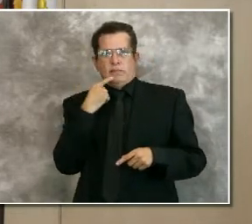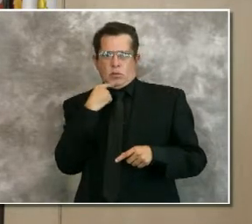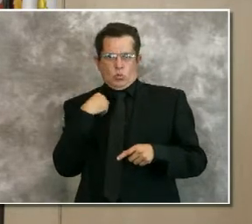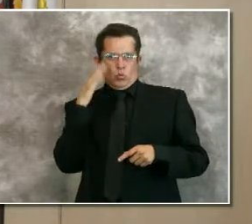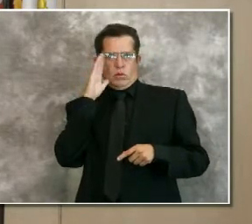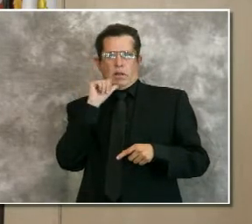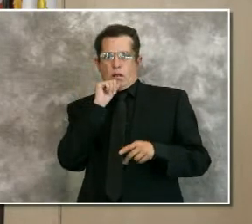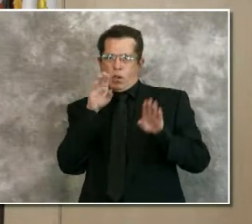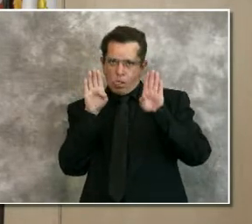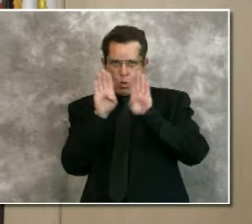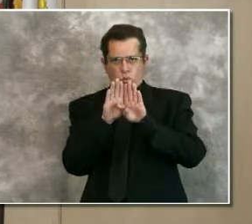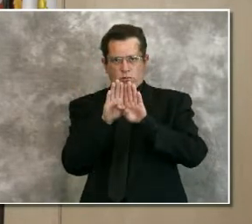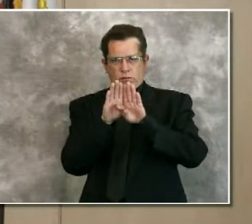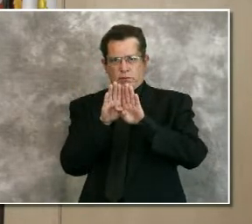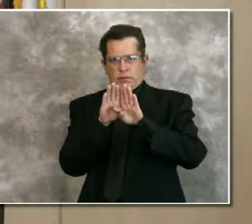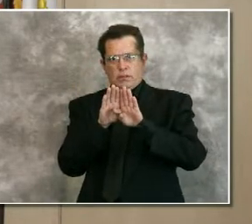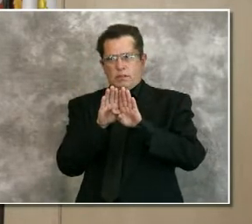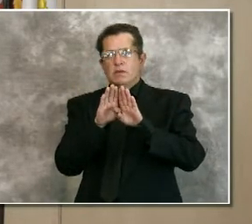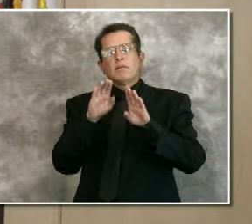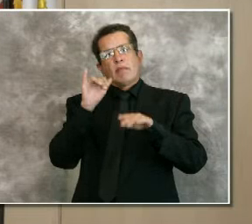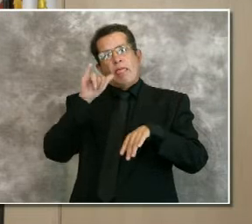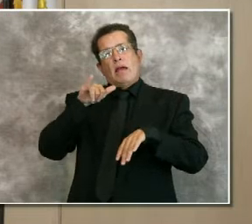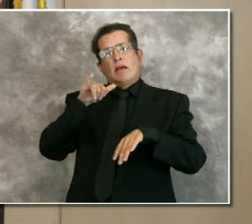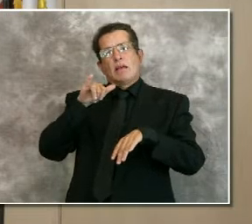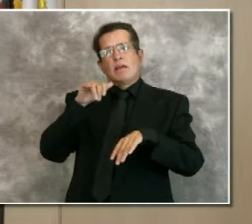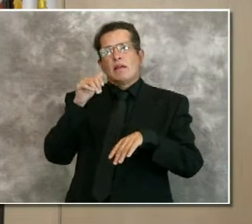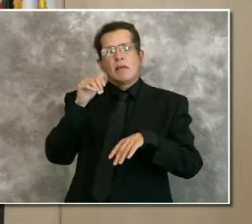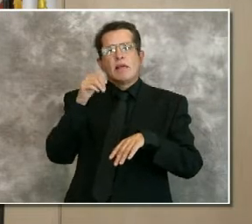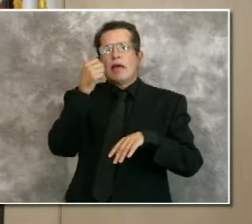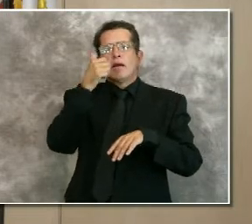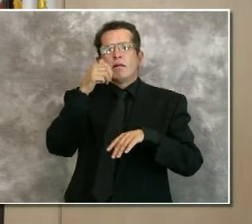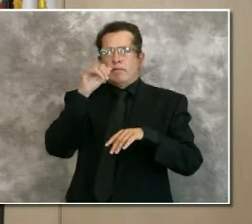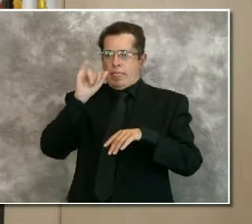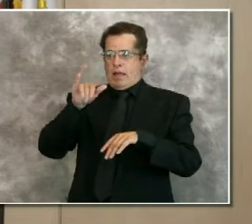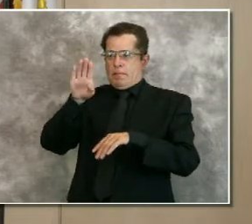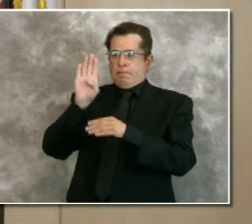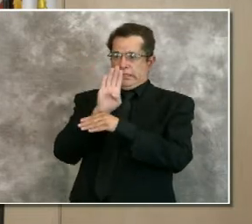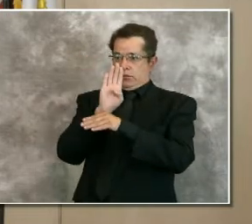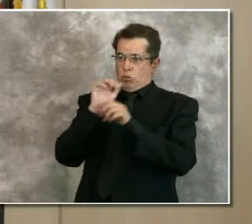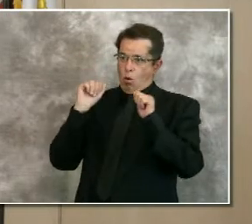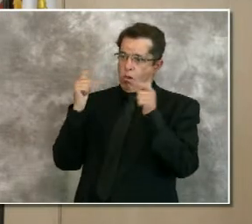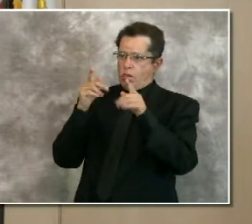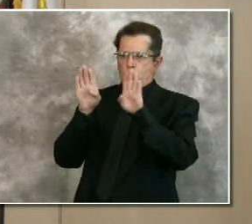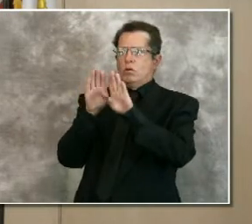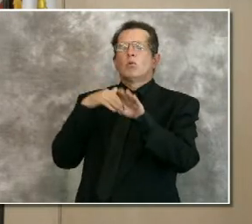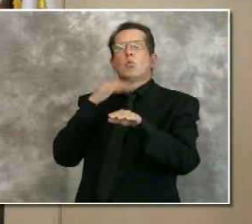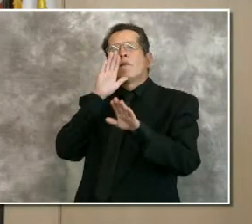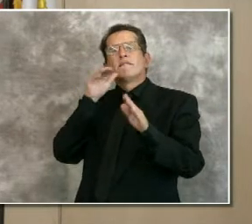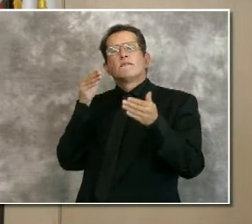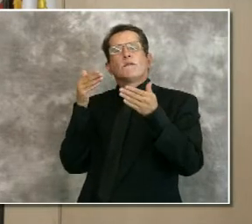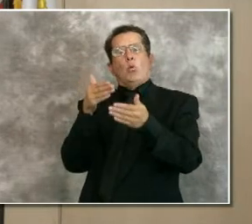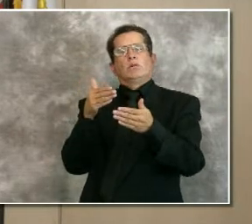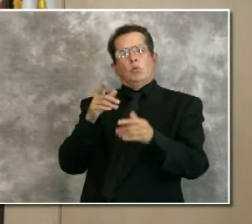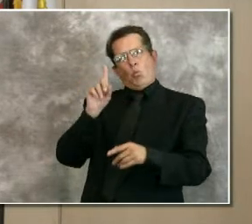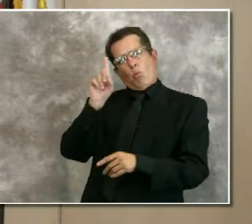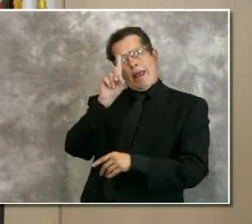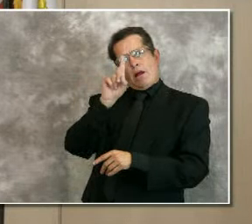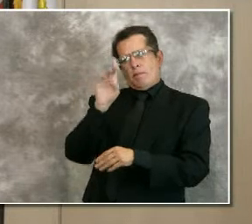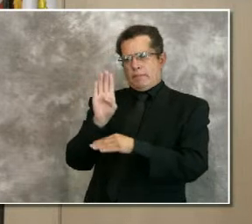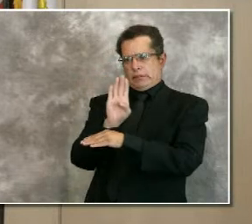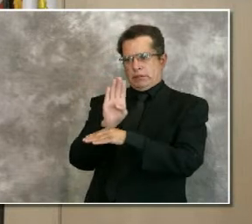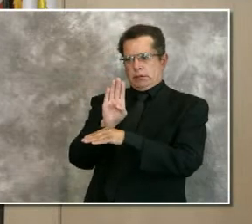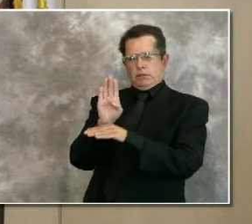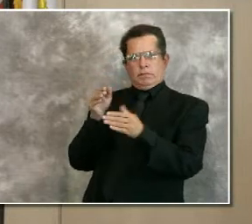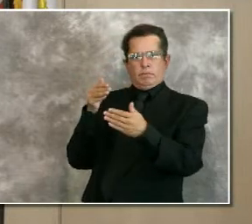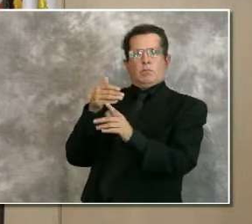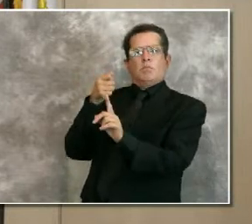down at the time any industry in general. We would focus on the industry that has or